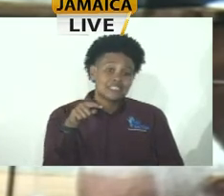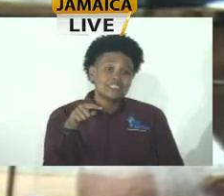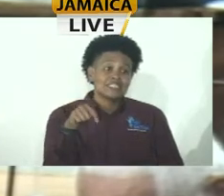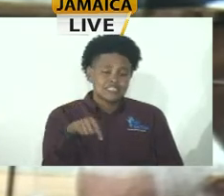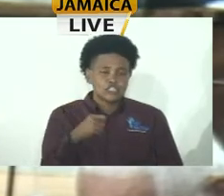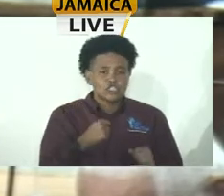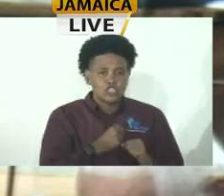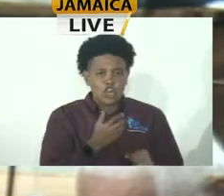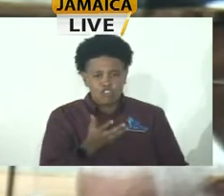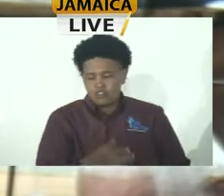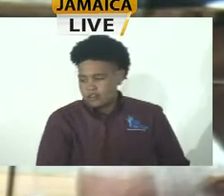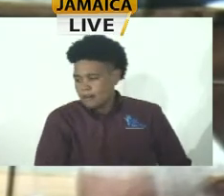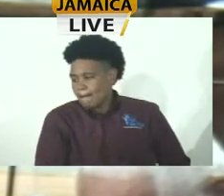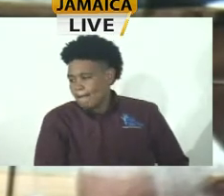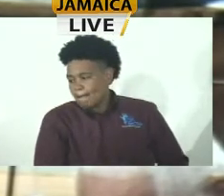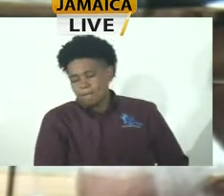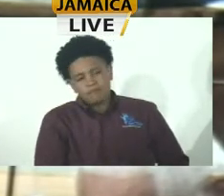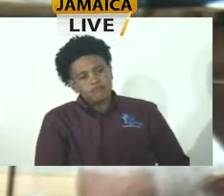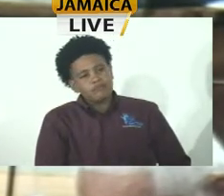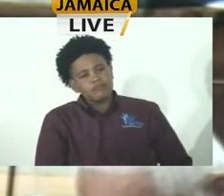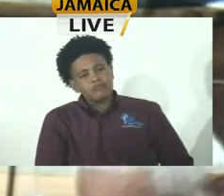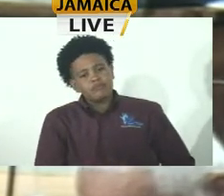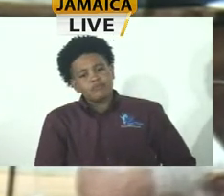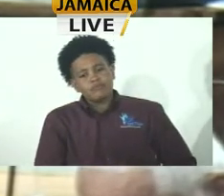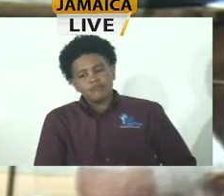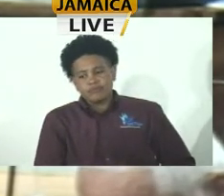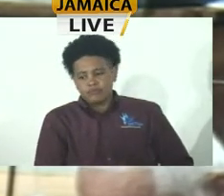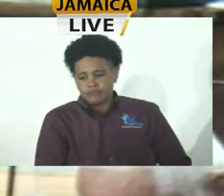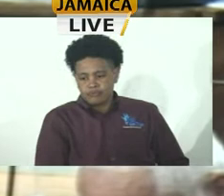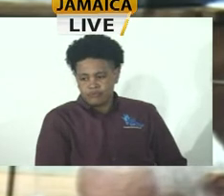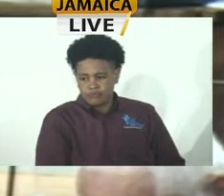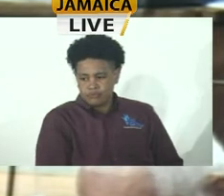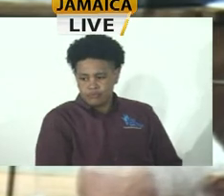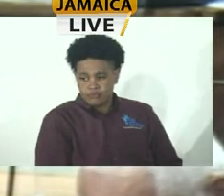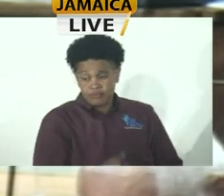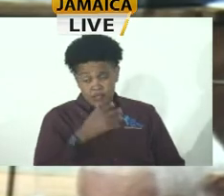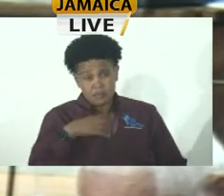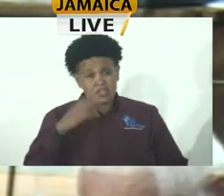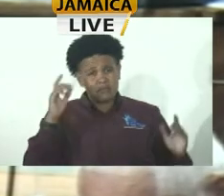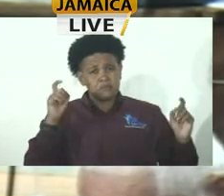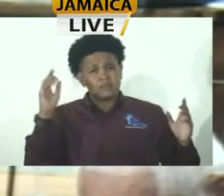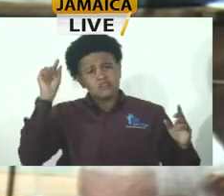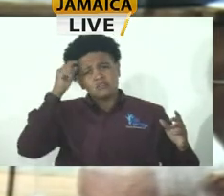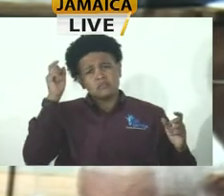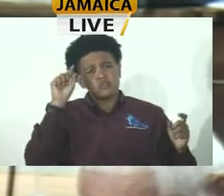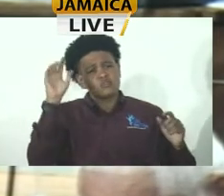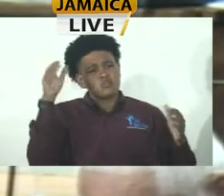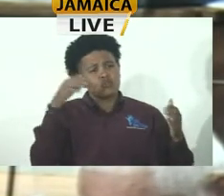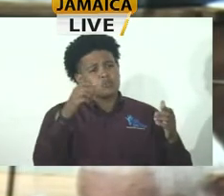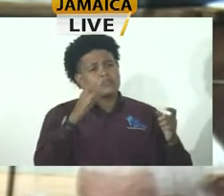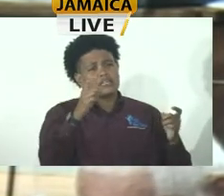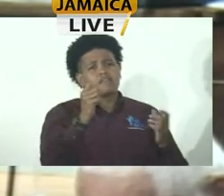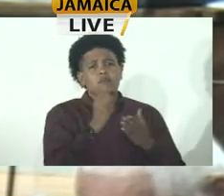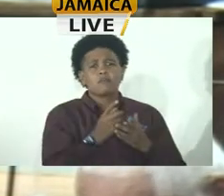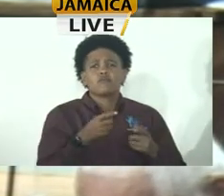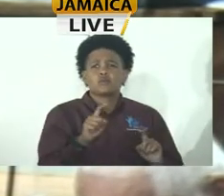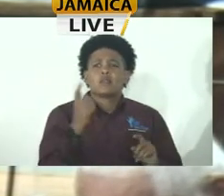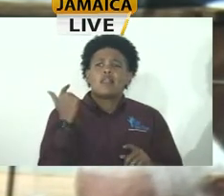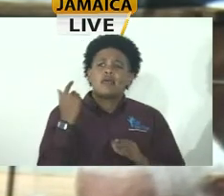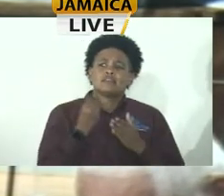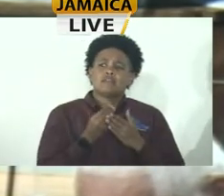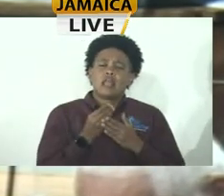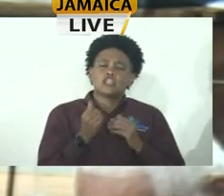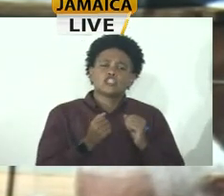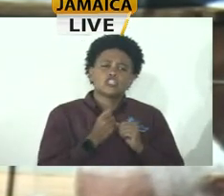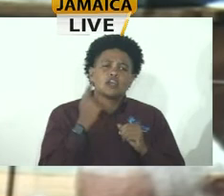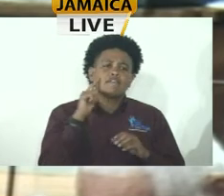this year madam speaker cabinet gave approval during the last financial year for